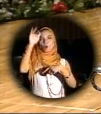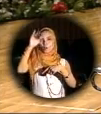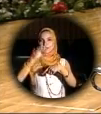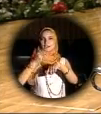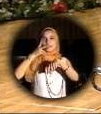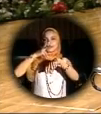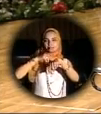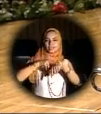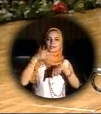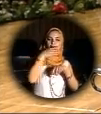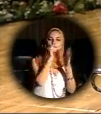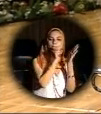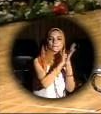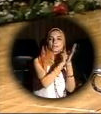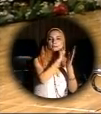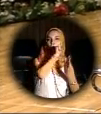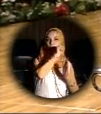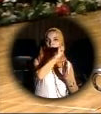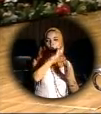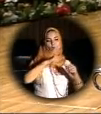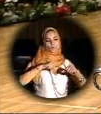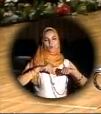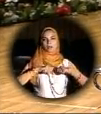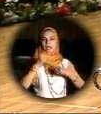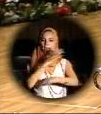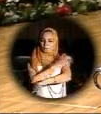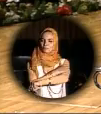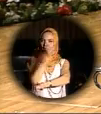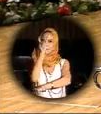Okay, now what we can do? By Q-Dare.